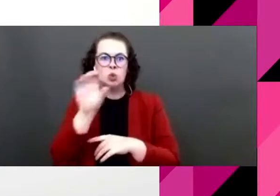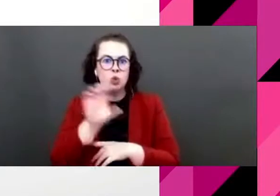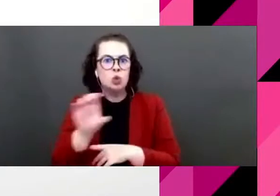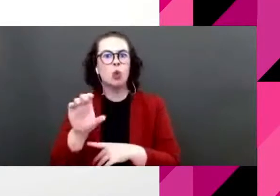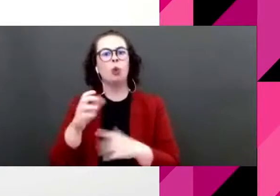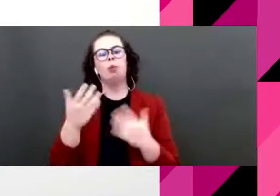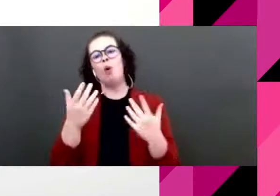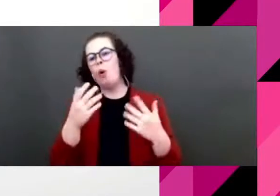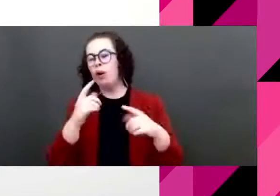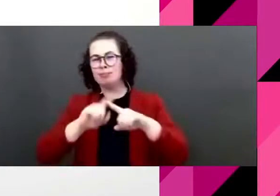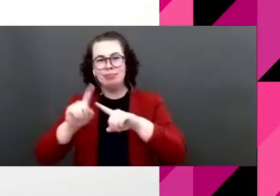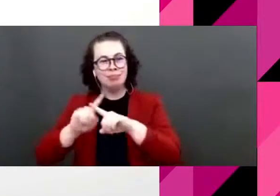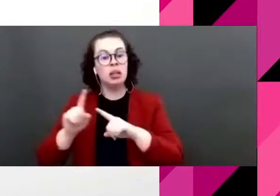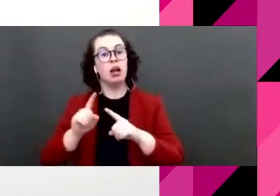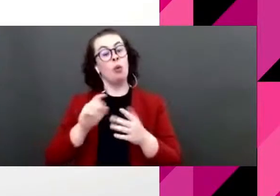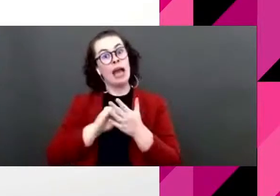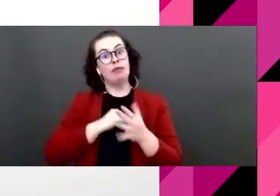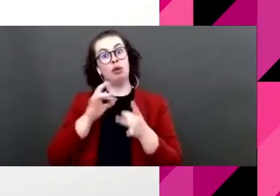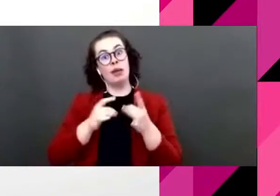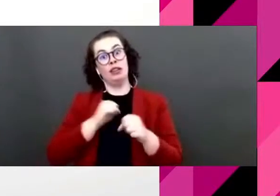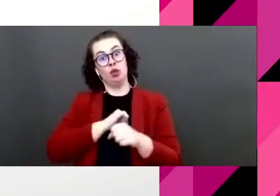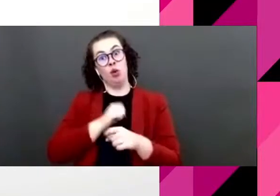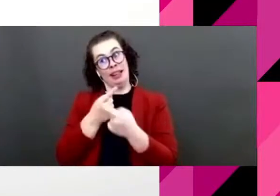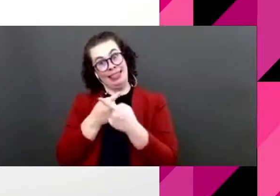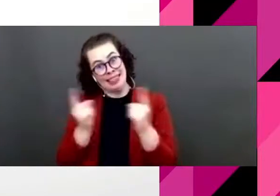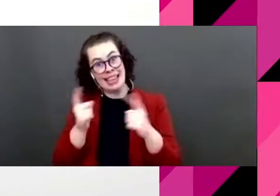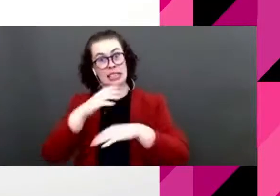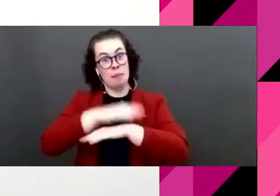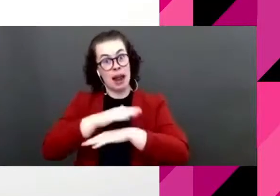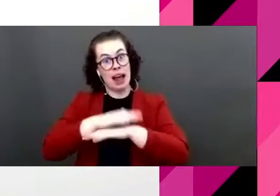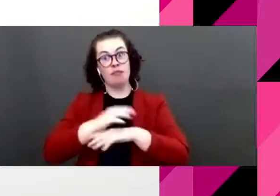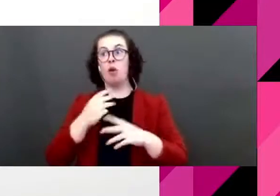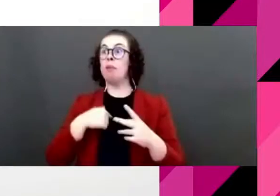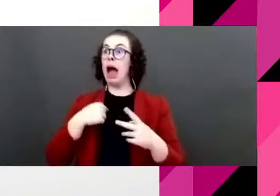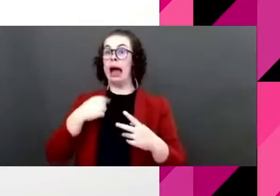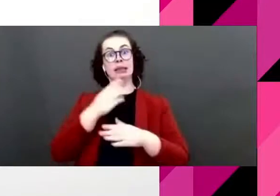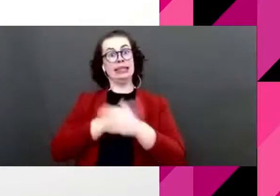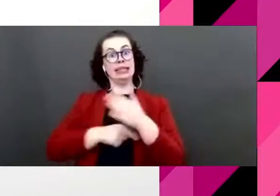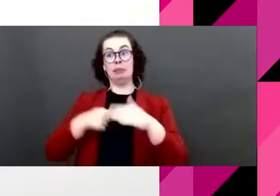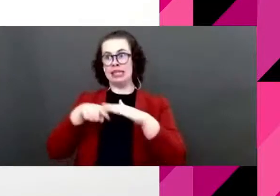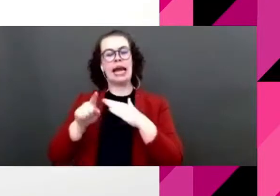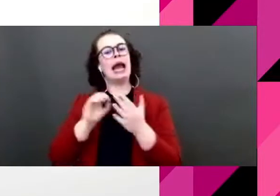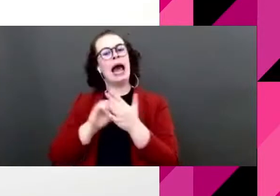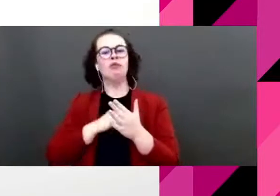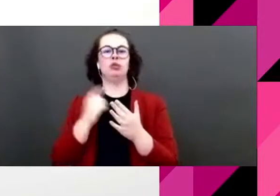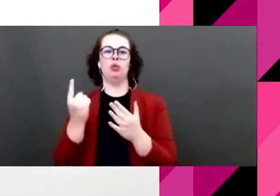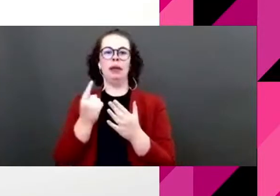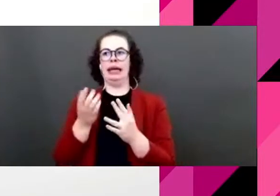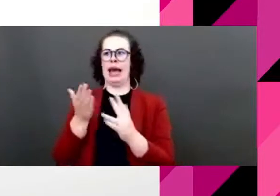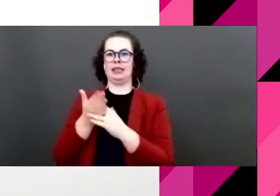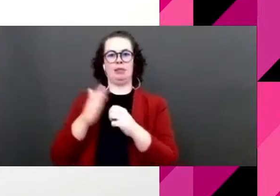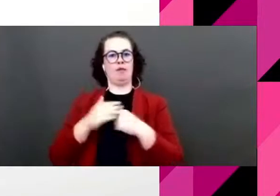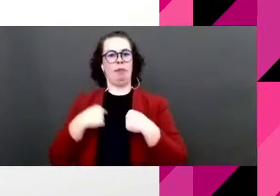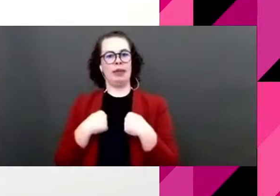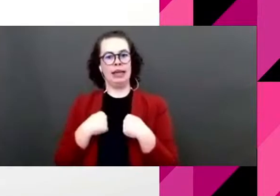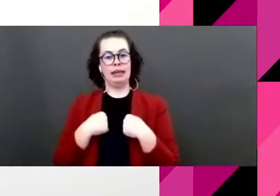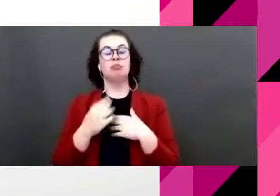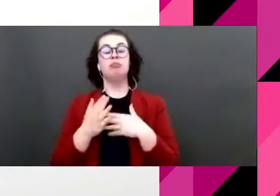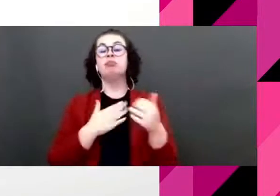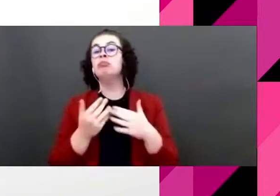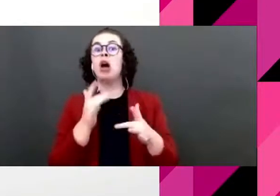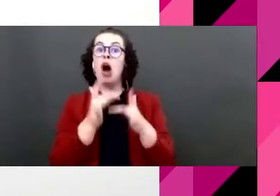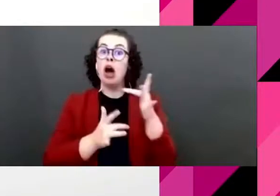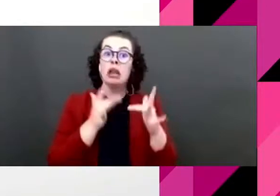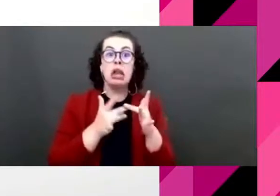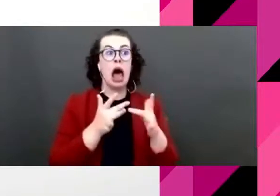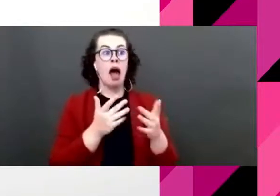guarantee full accessibility for all those that want to participate, right? Whether there are going to be online